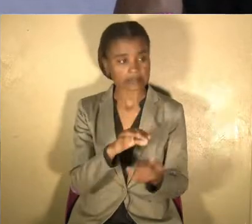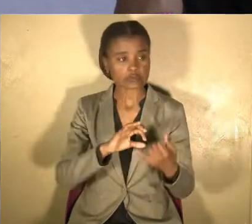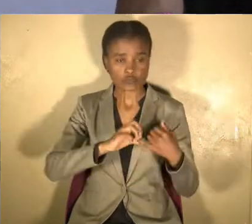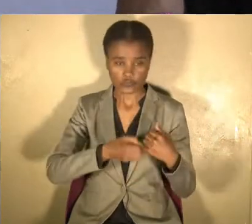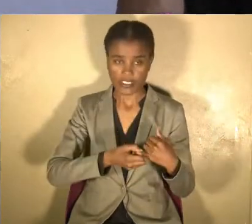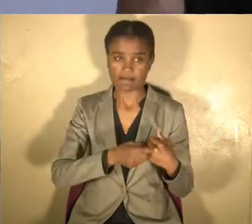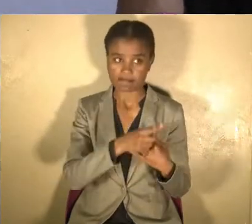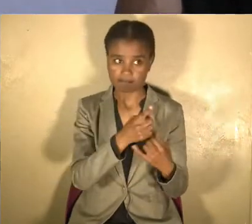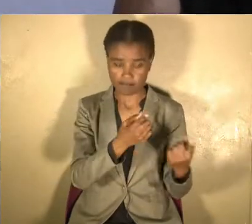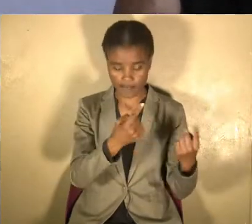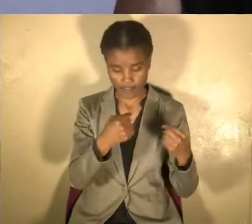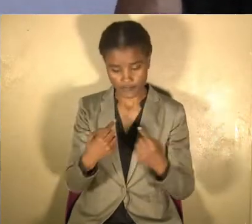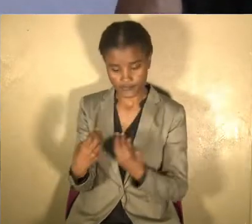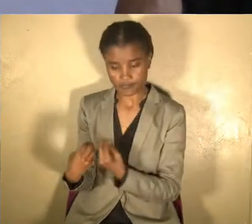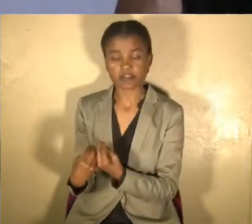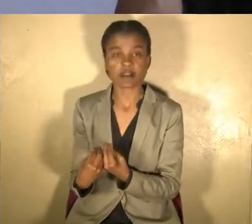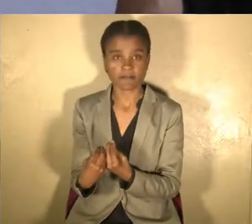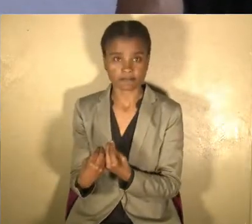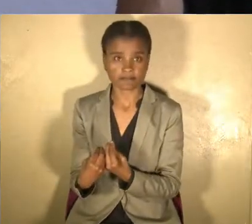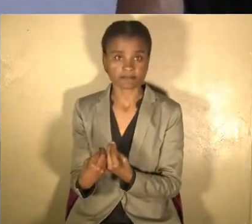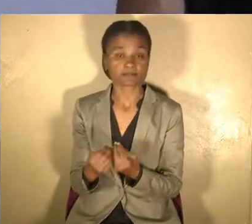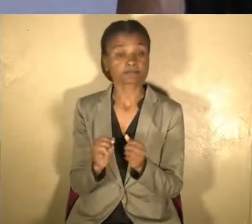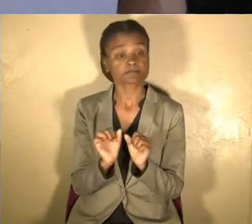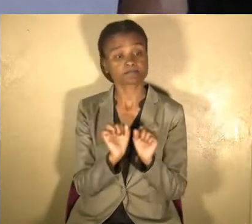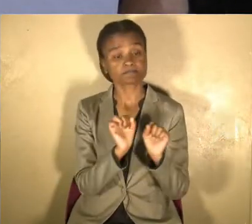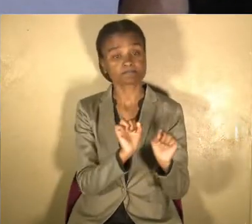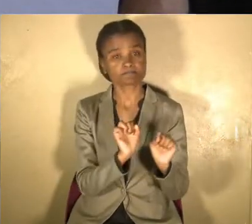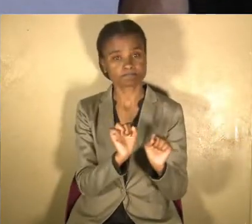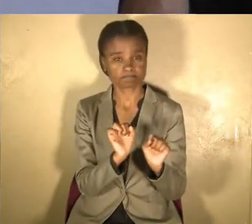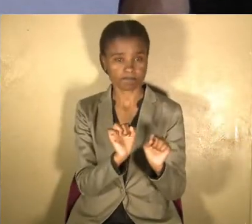and so your conduct